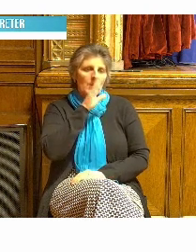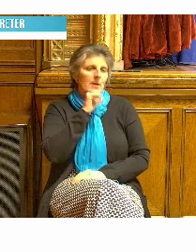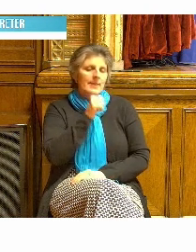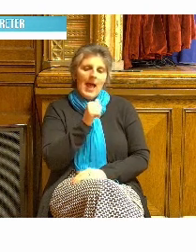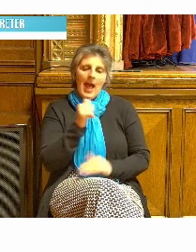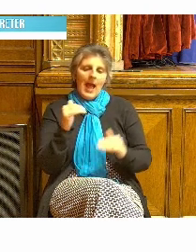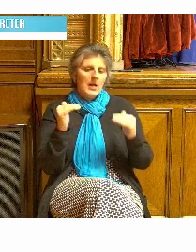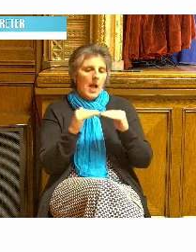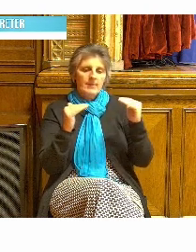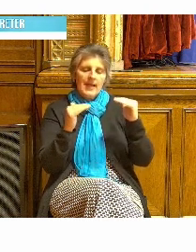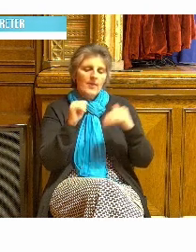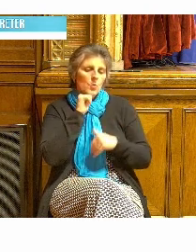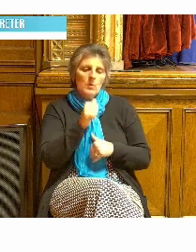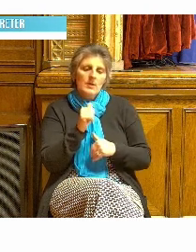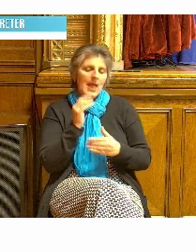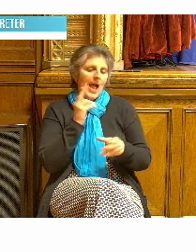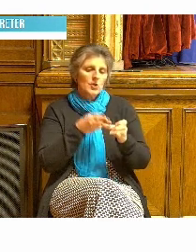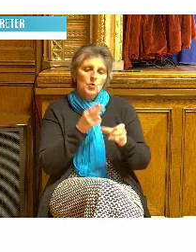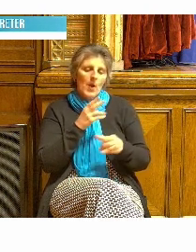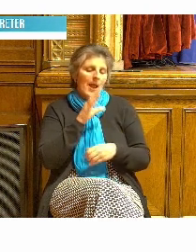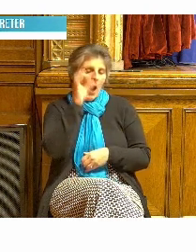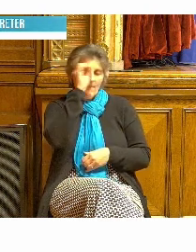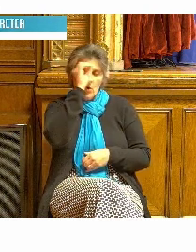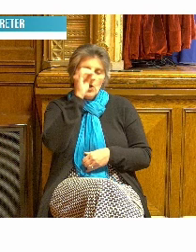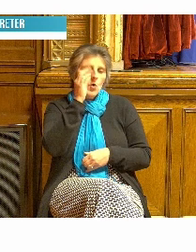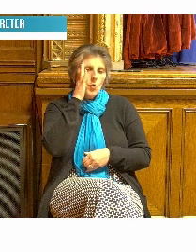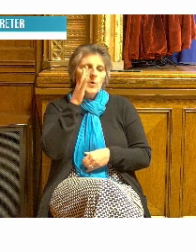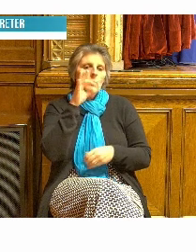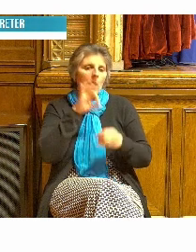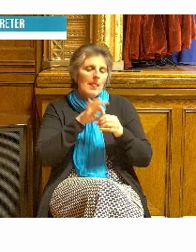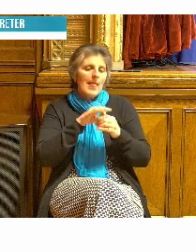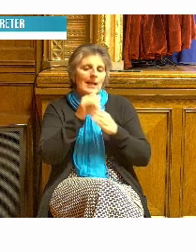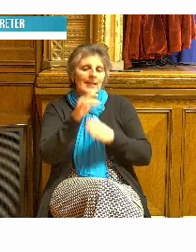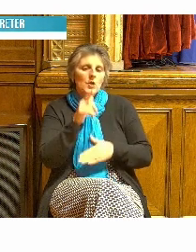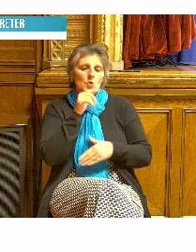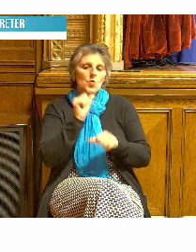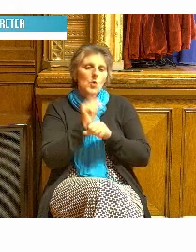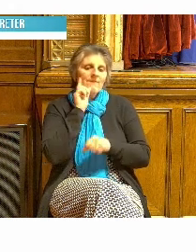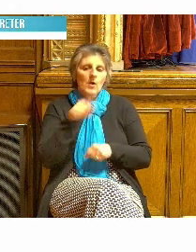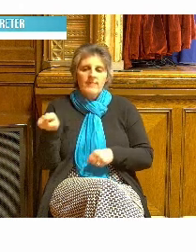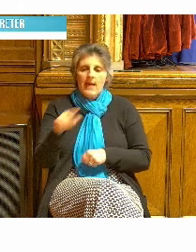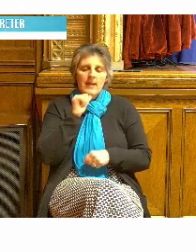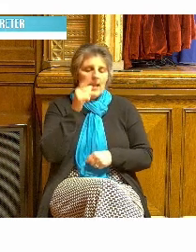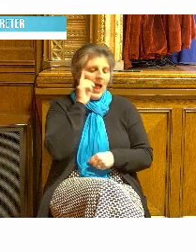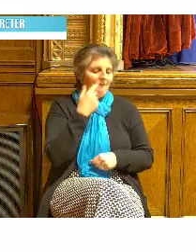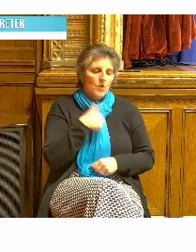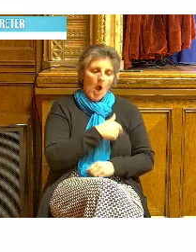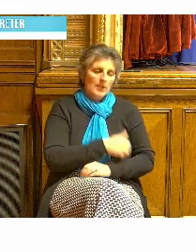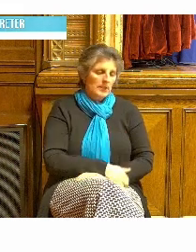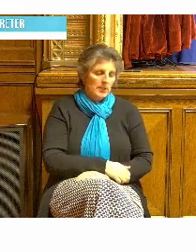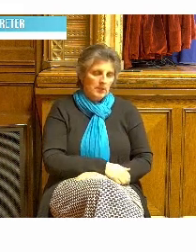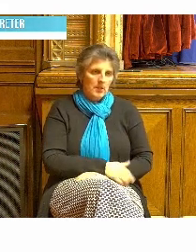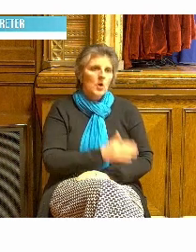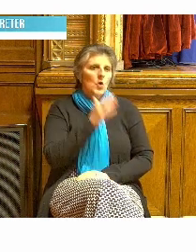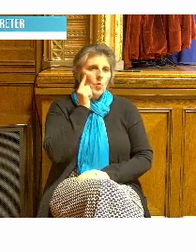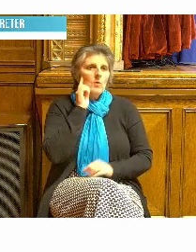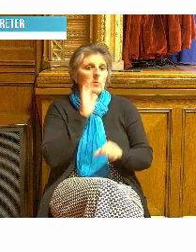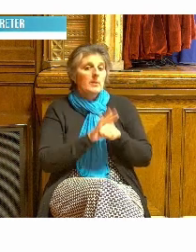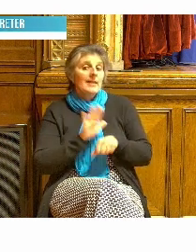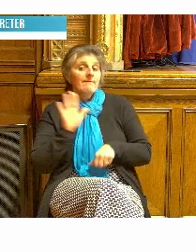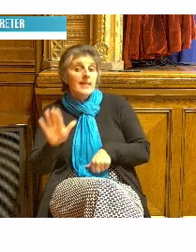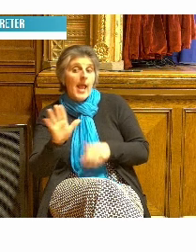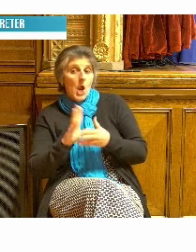come together. We will not join our voices. We will elect leaders who work for them and not for us. We will believe